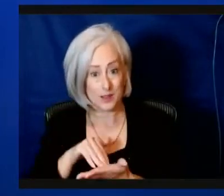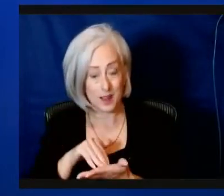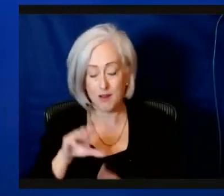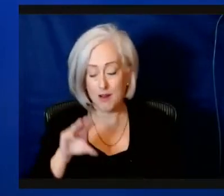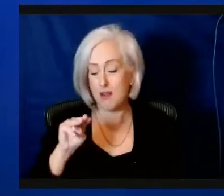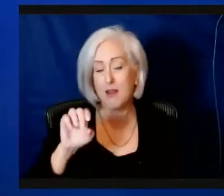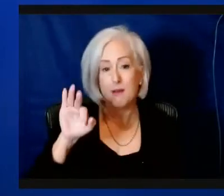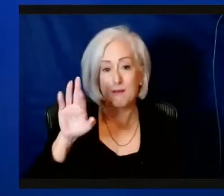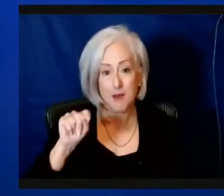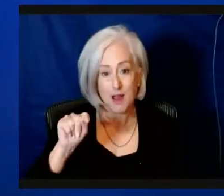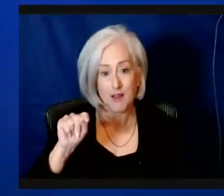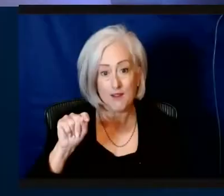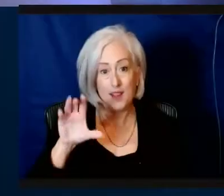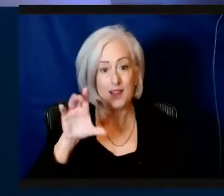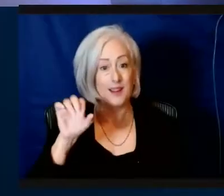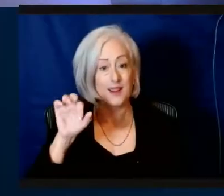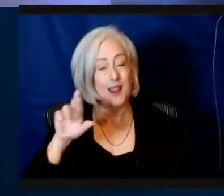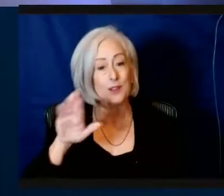Tampa, Florida.